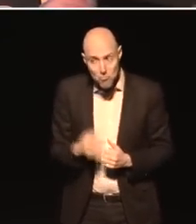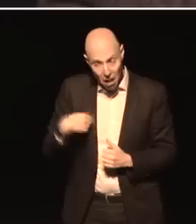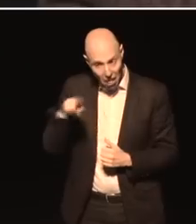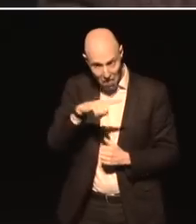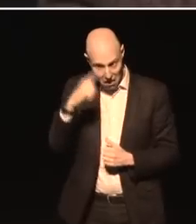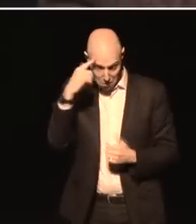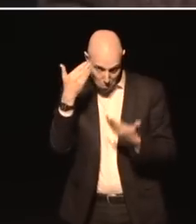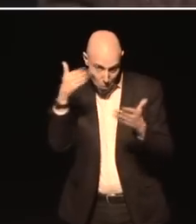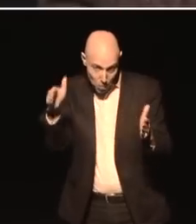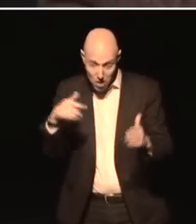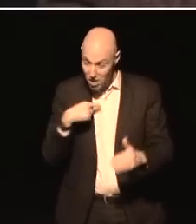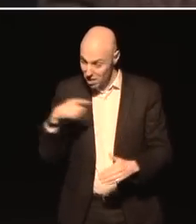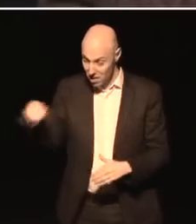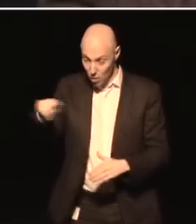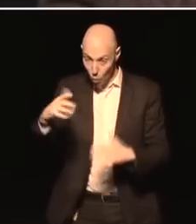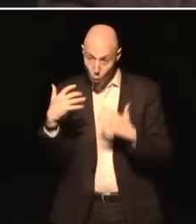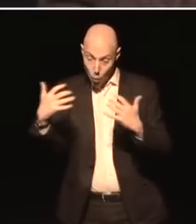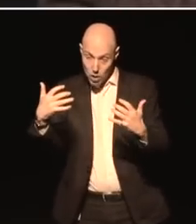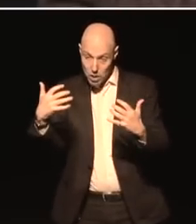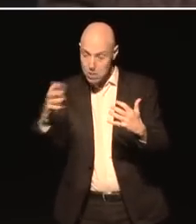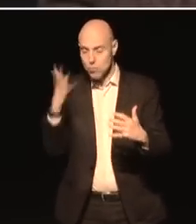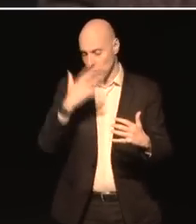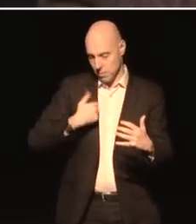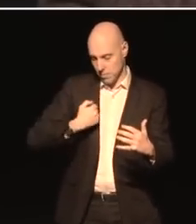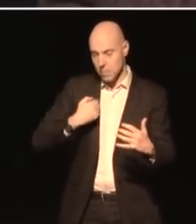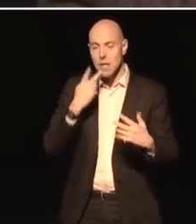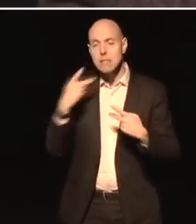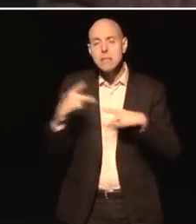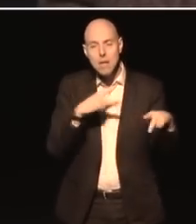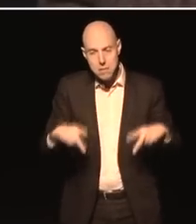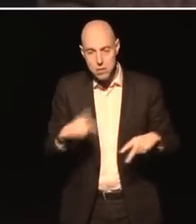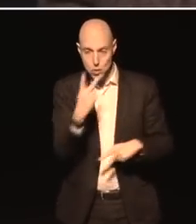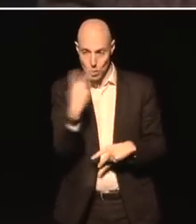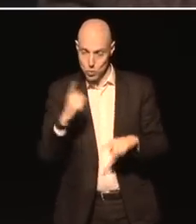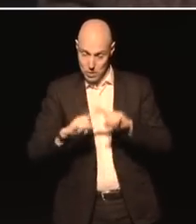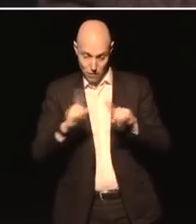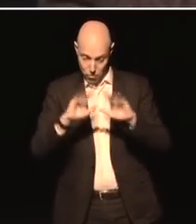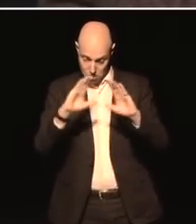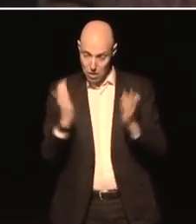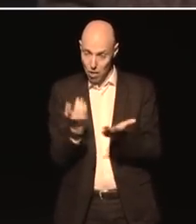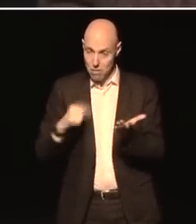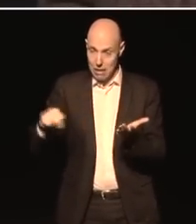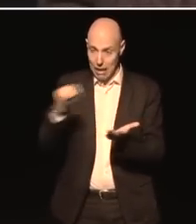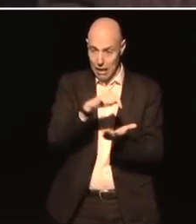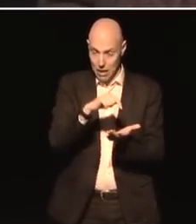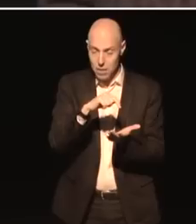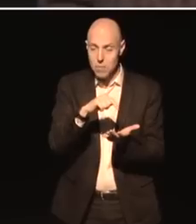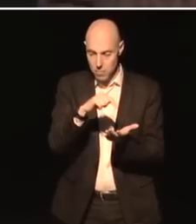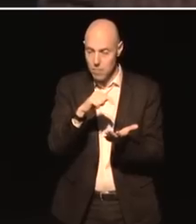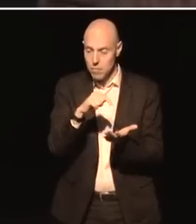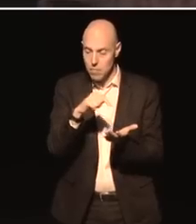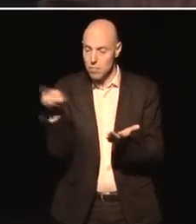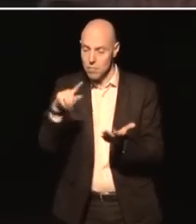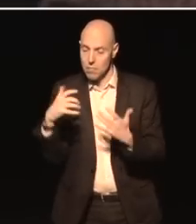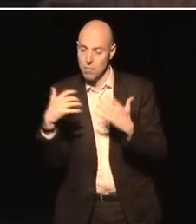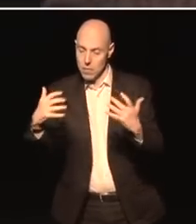have 22 nationalities in our dances. We, for the first time, we had at the Albert Hall with 5,000 people,